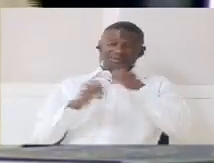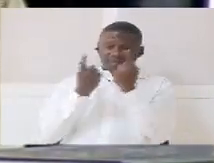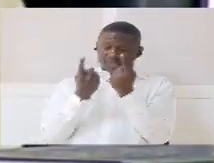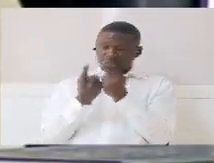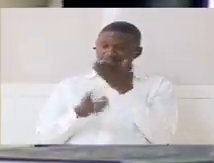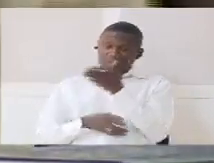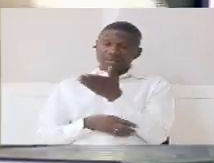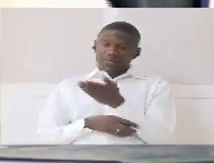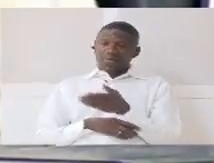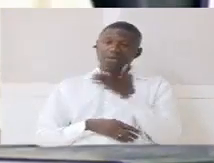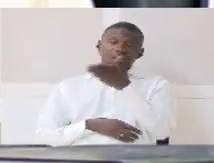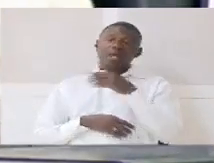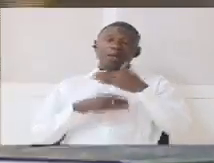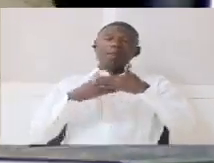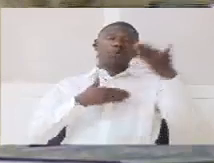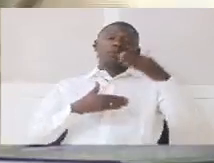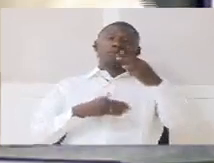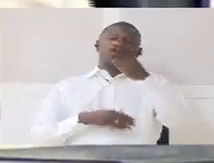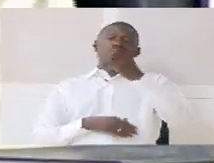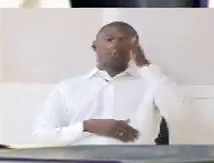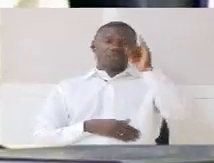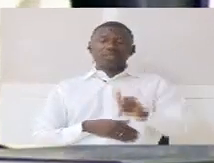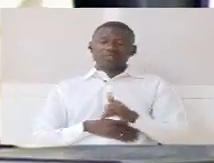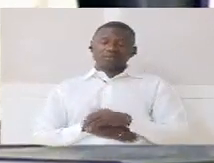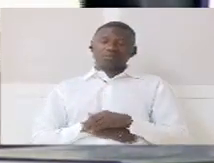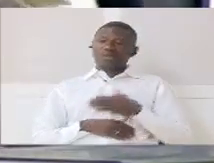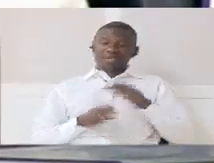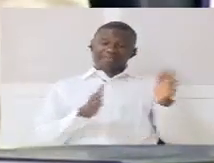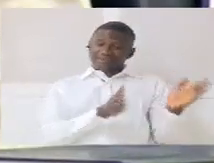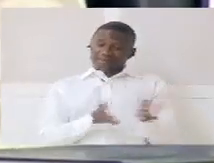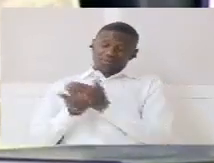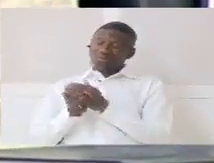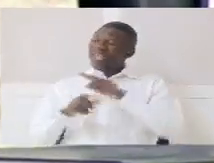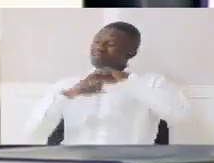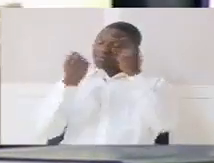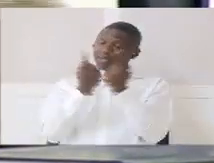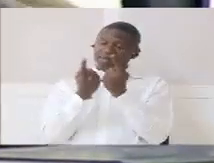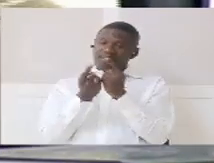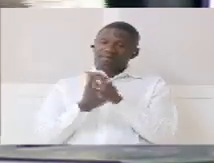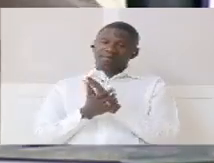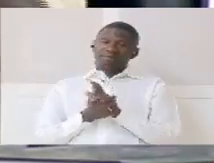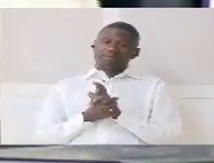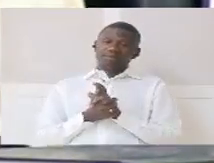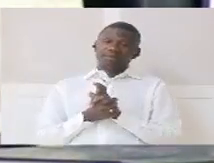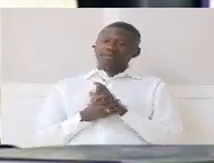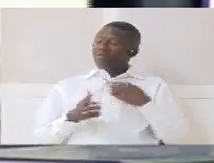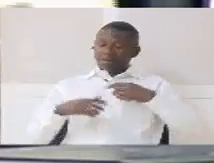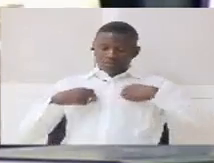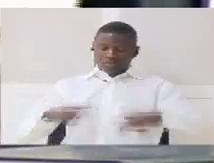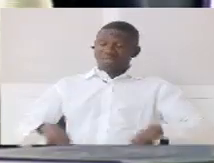Some of the items there. Were there more than 20 years. Were there for more than 20 years. But they removed everything. But they removed everything. Even their belongings. Which is their